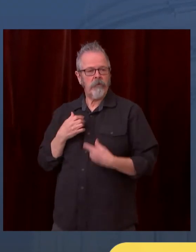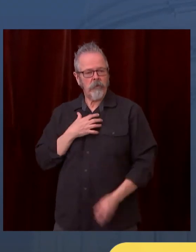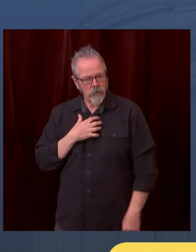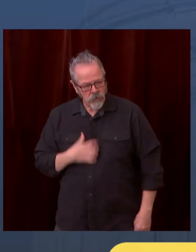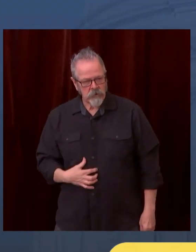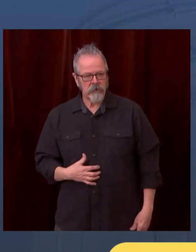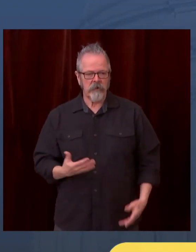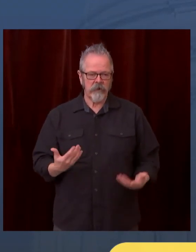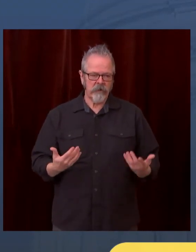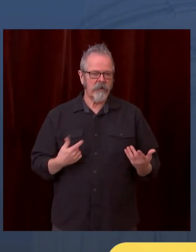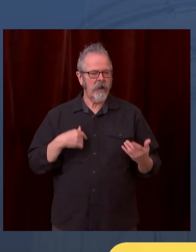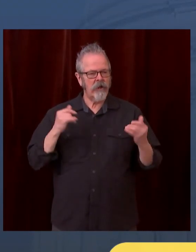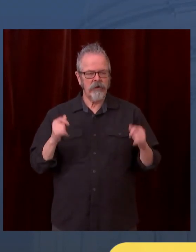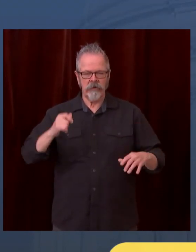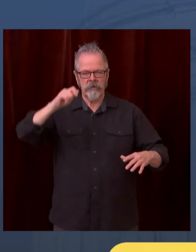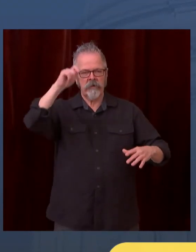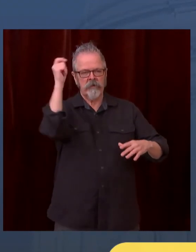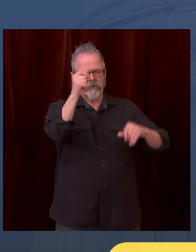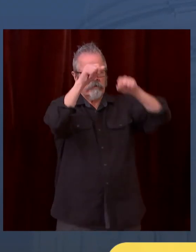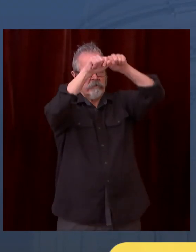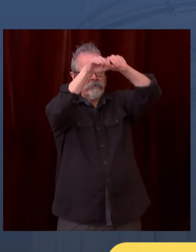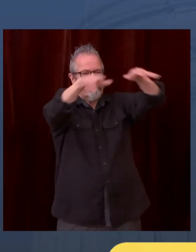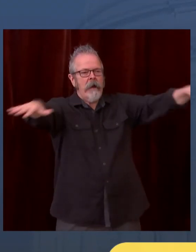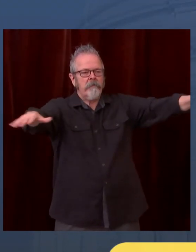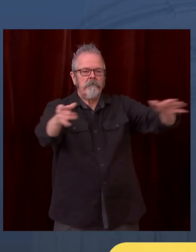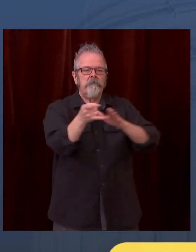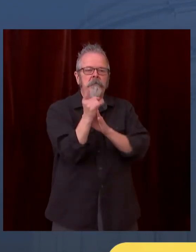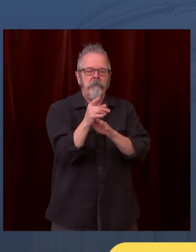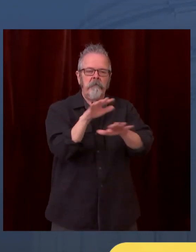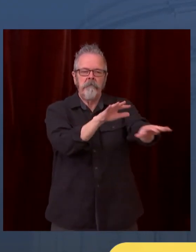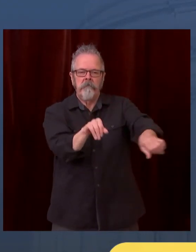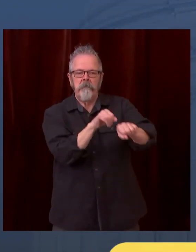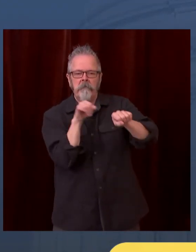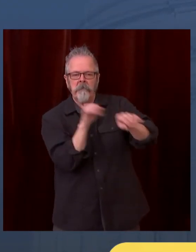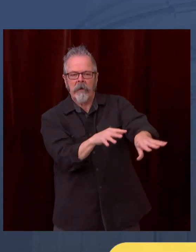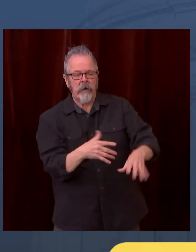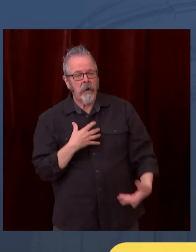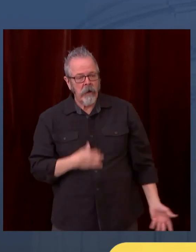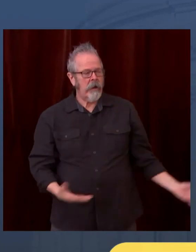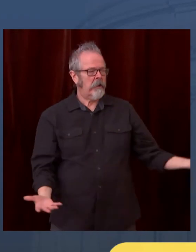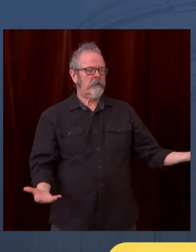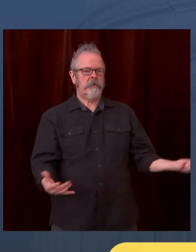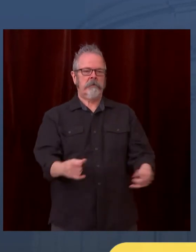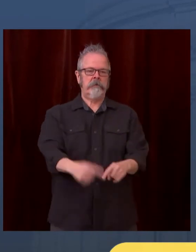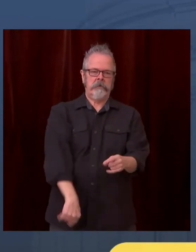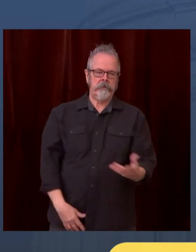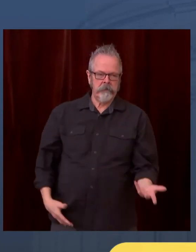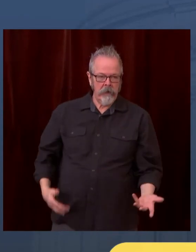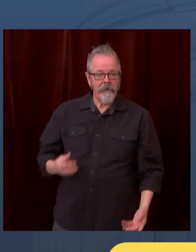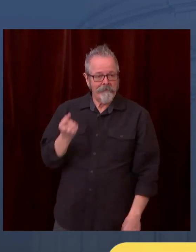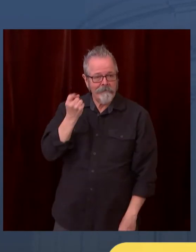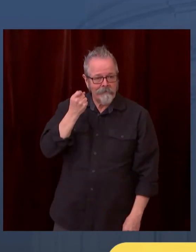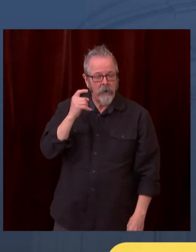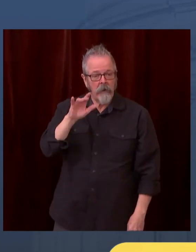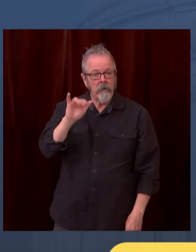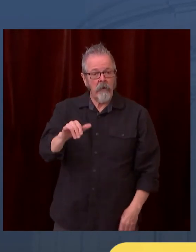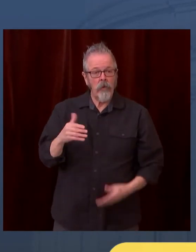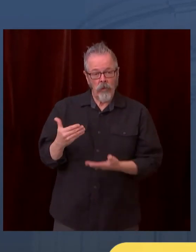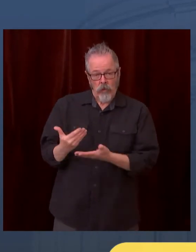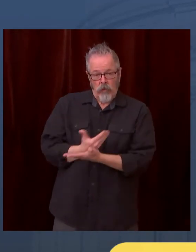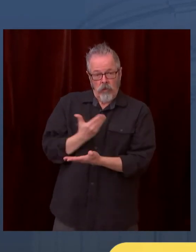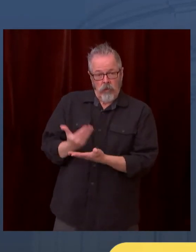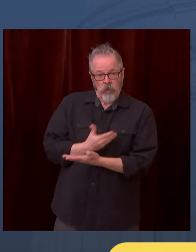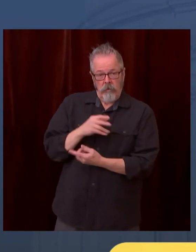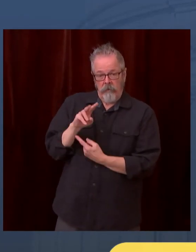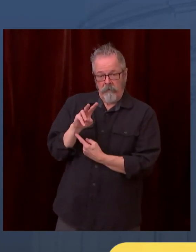new variants. It is a race, and we are being very attentive to that. I was briefed yesterday on this subject. The good news is we